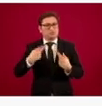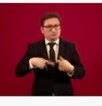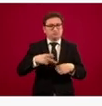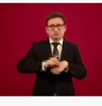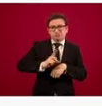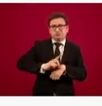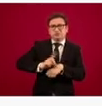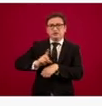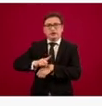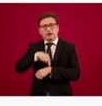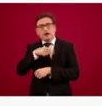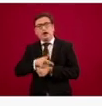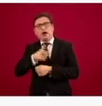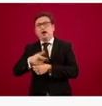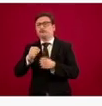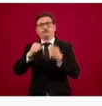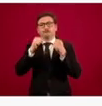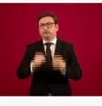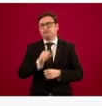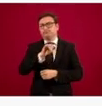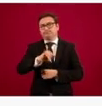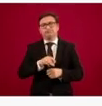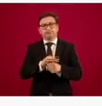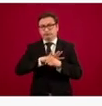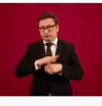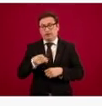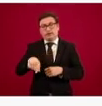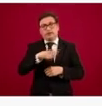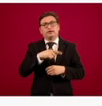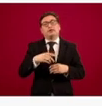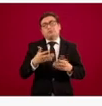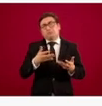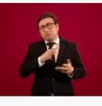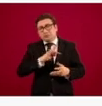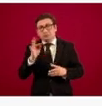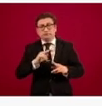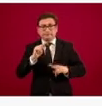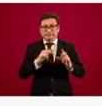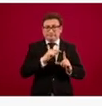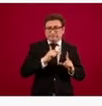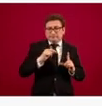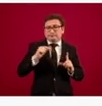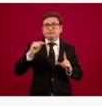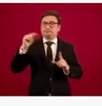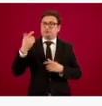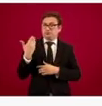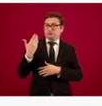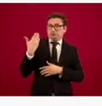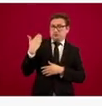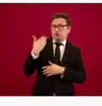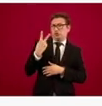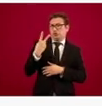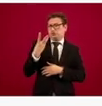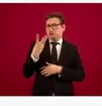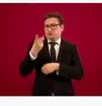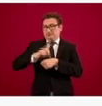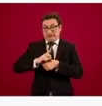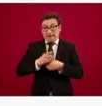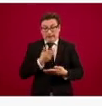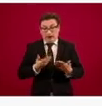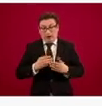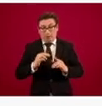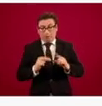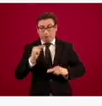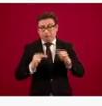a week or so. Last but not least, we have the epidemic curve of